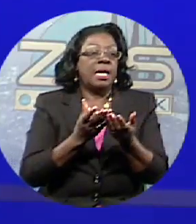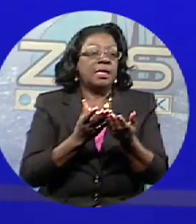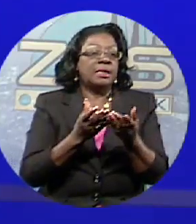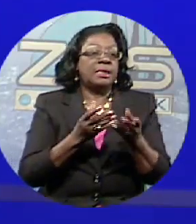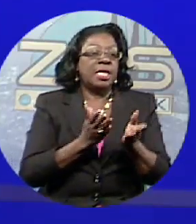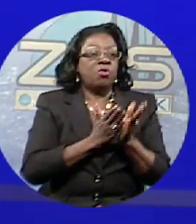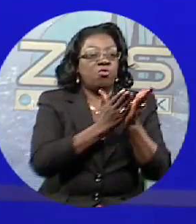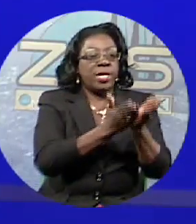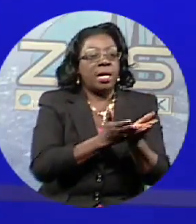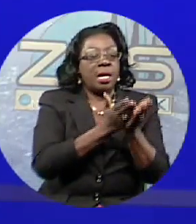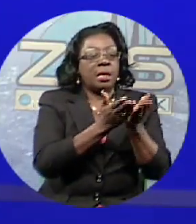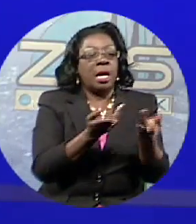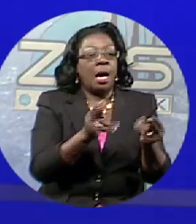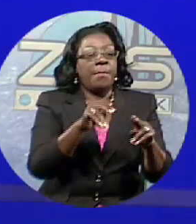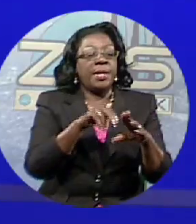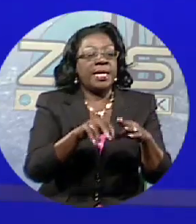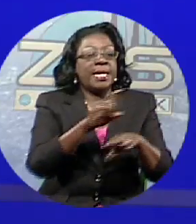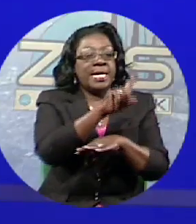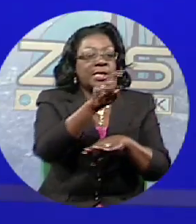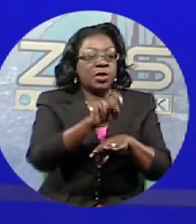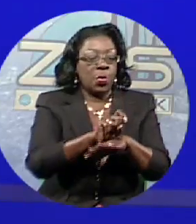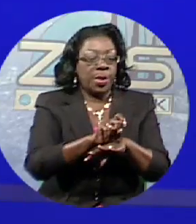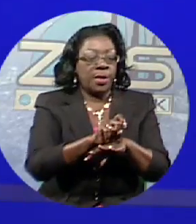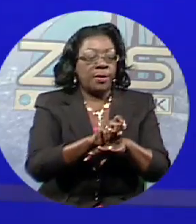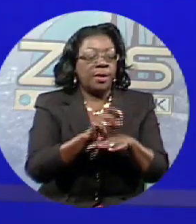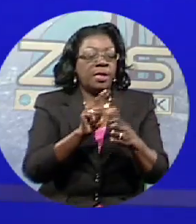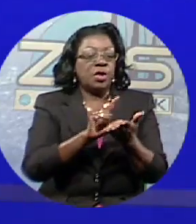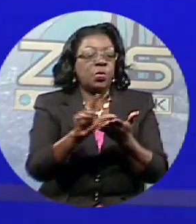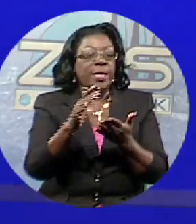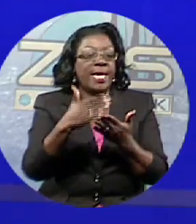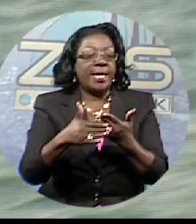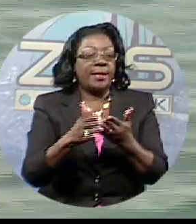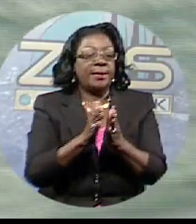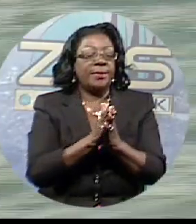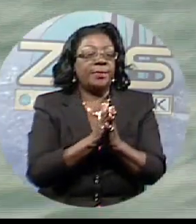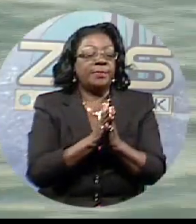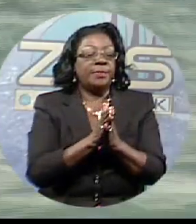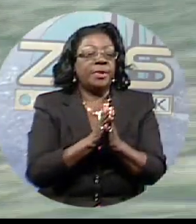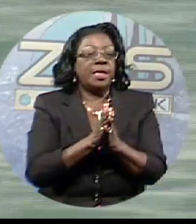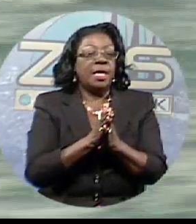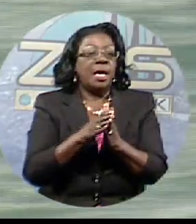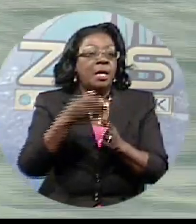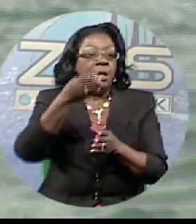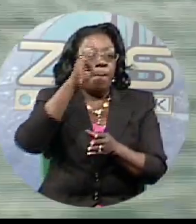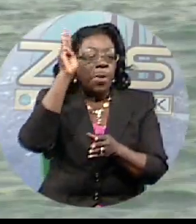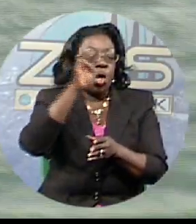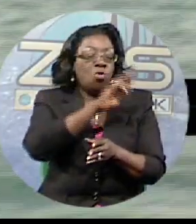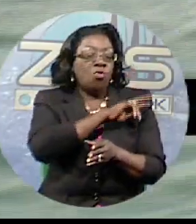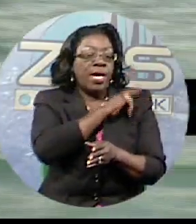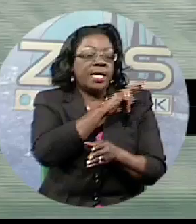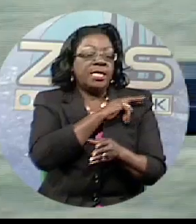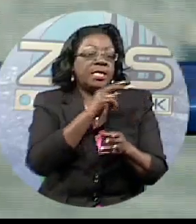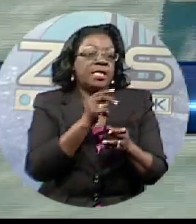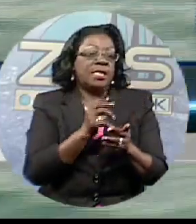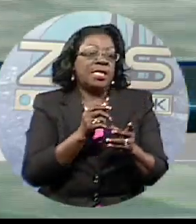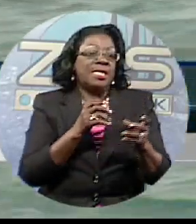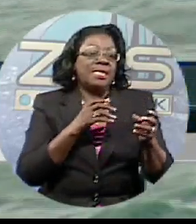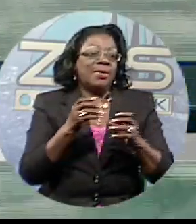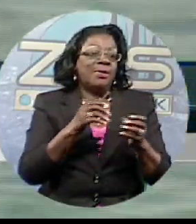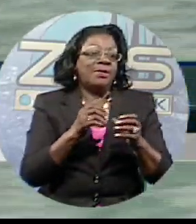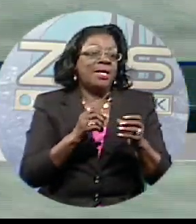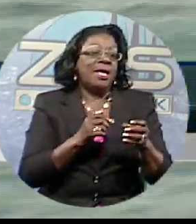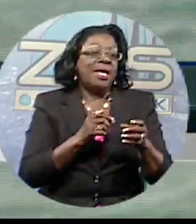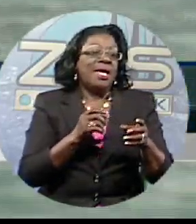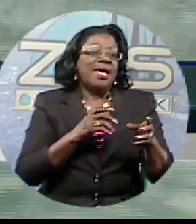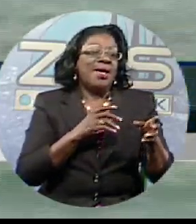weekend in Exuma. Julian Gibson has a recap. Benson Bullered, skippered by Buzzy Rule, simply dominated the Farmers